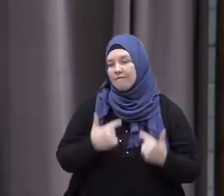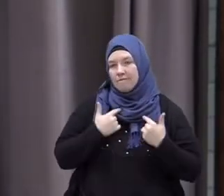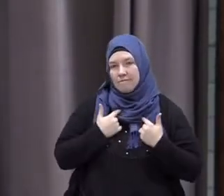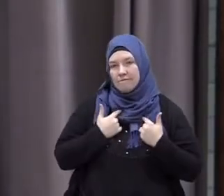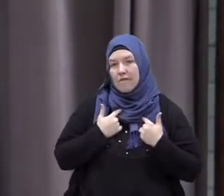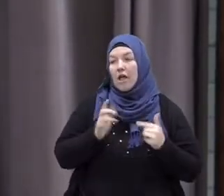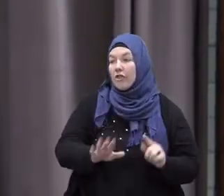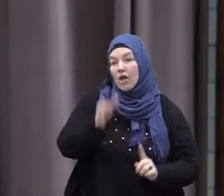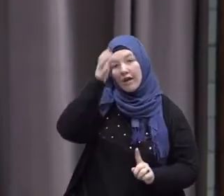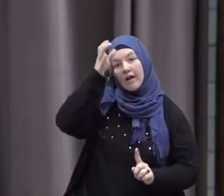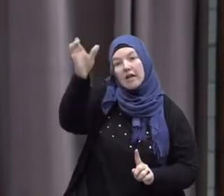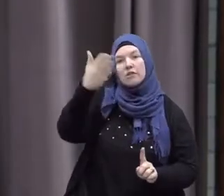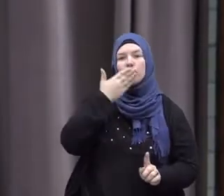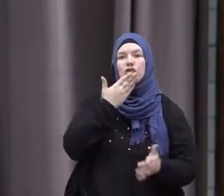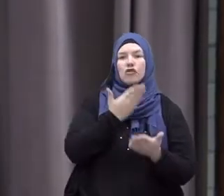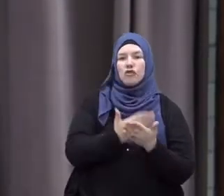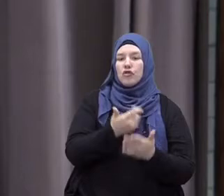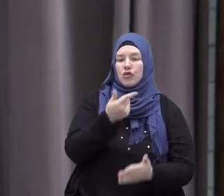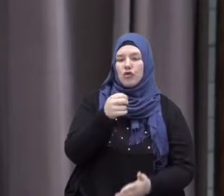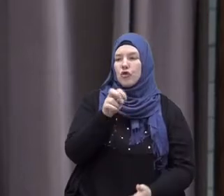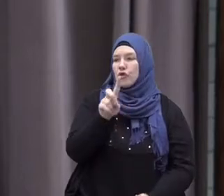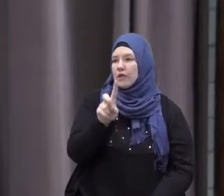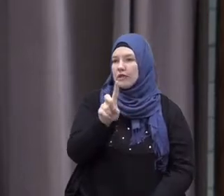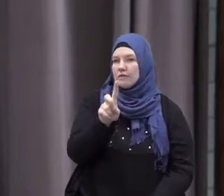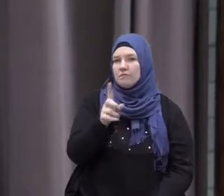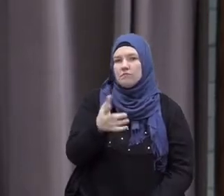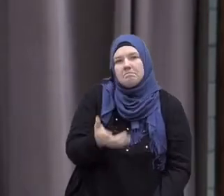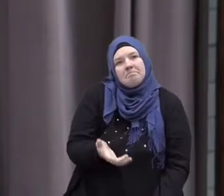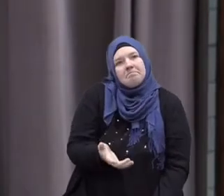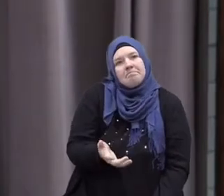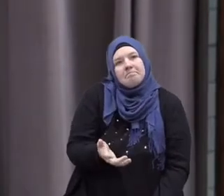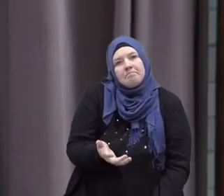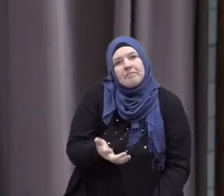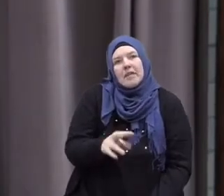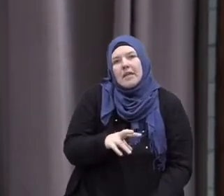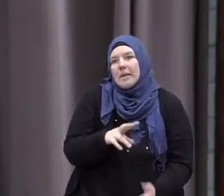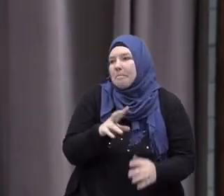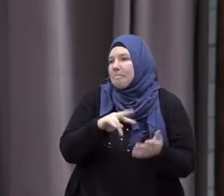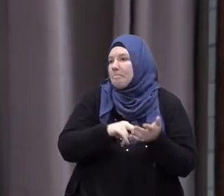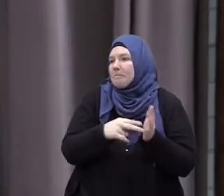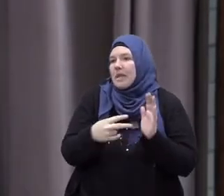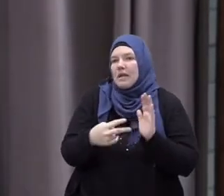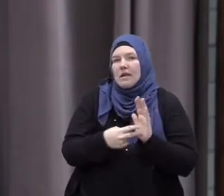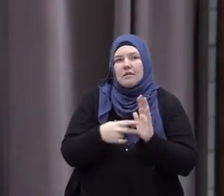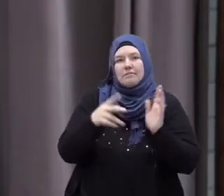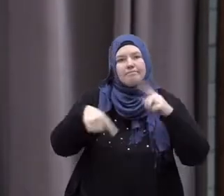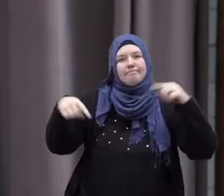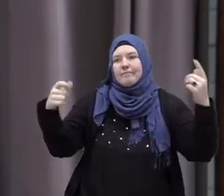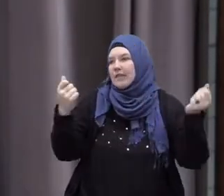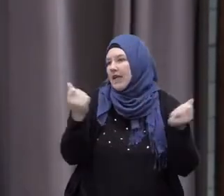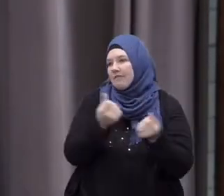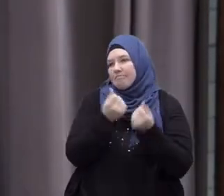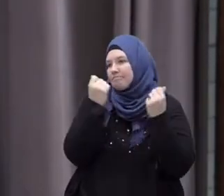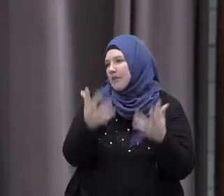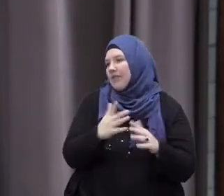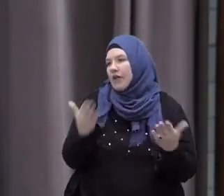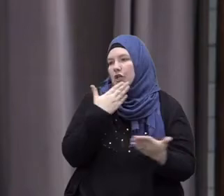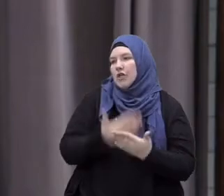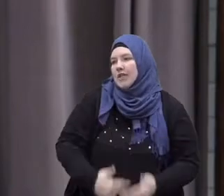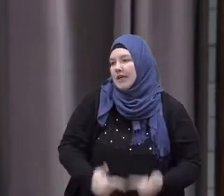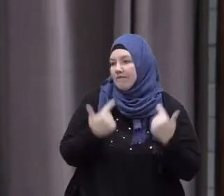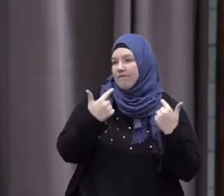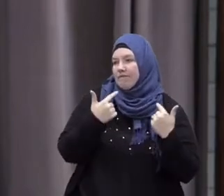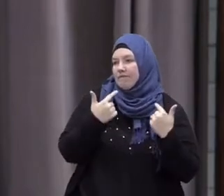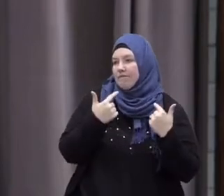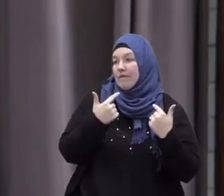Their concept of a good life is more material than our concept. If